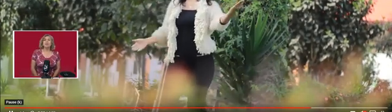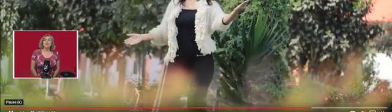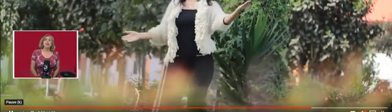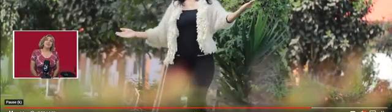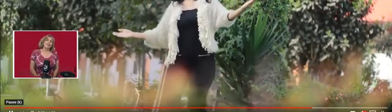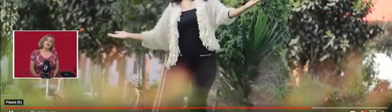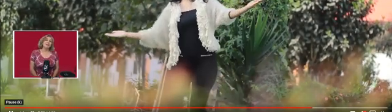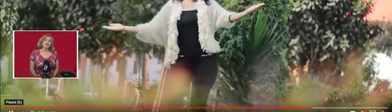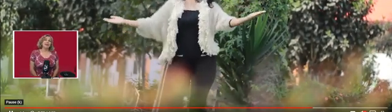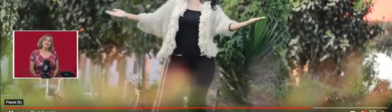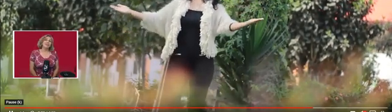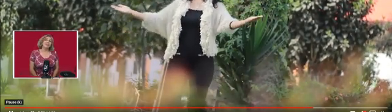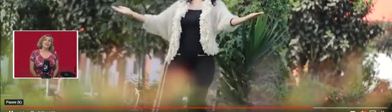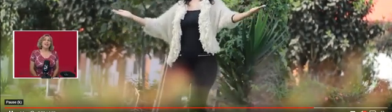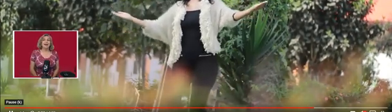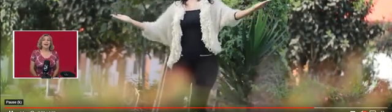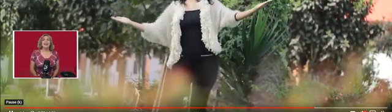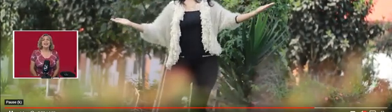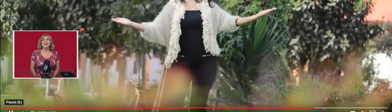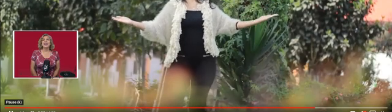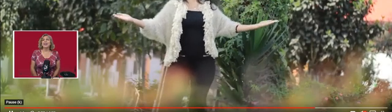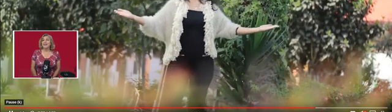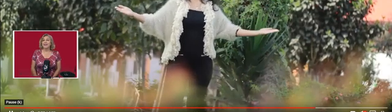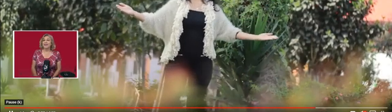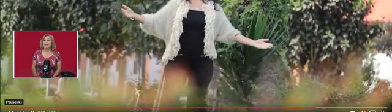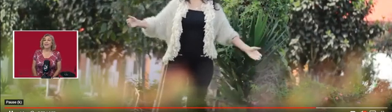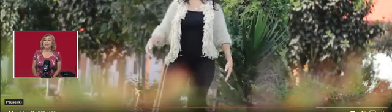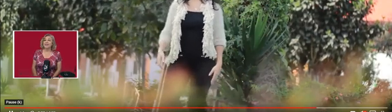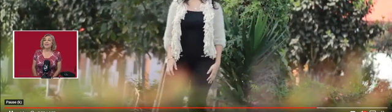initiated a process because we want